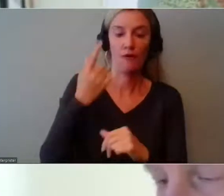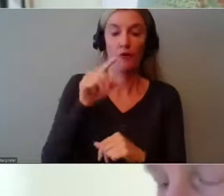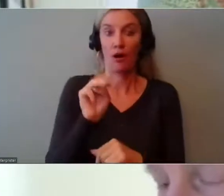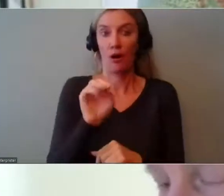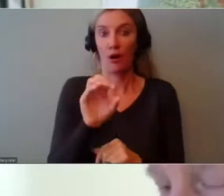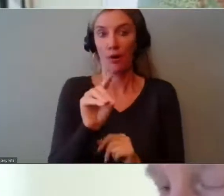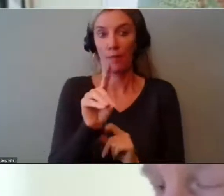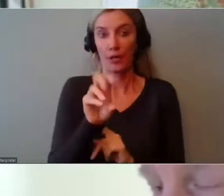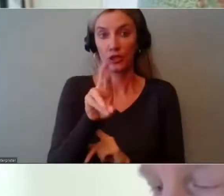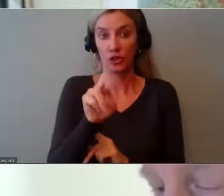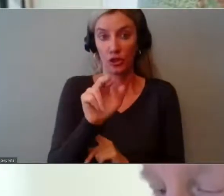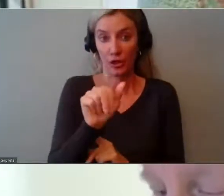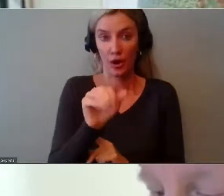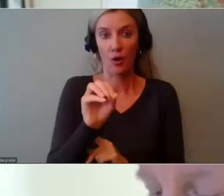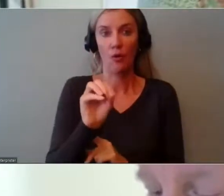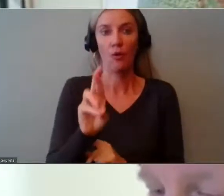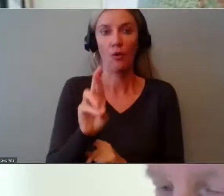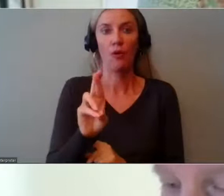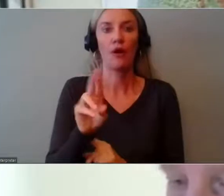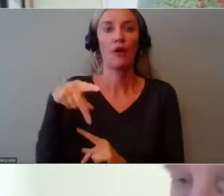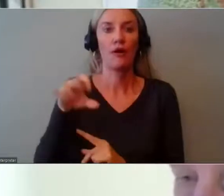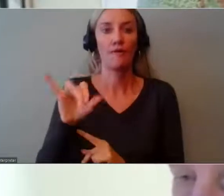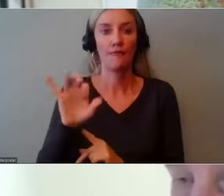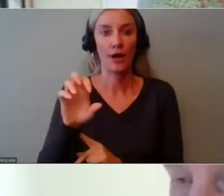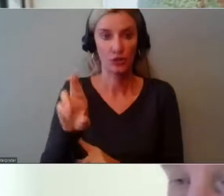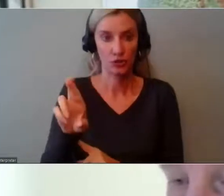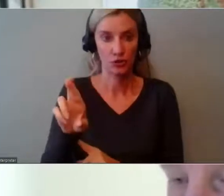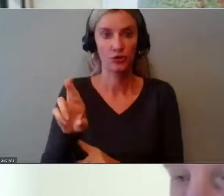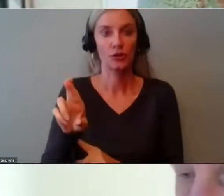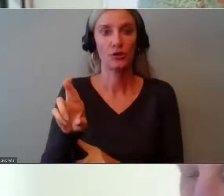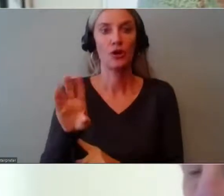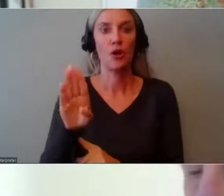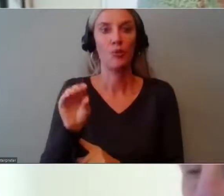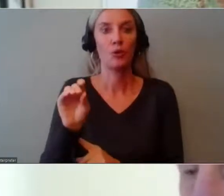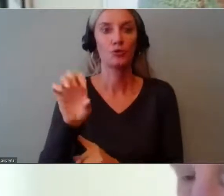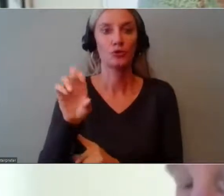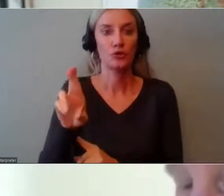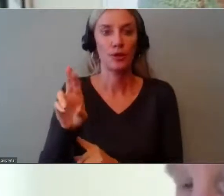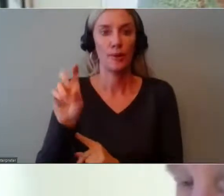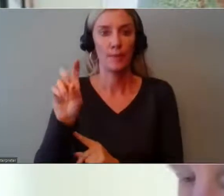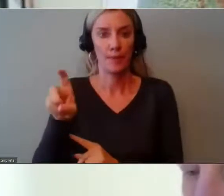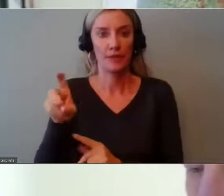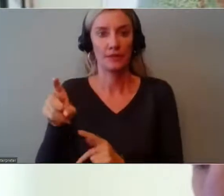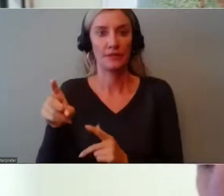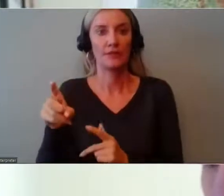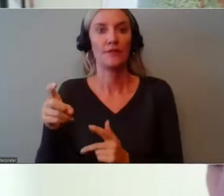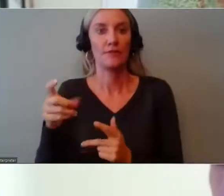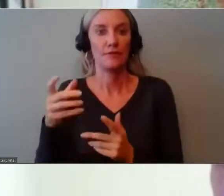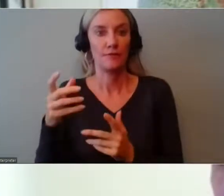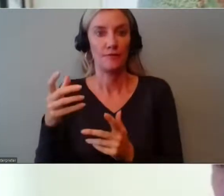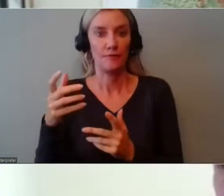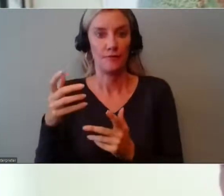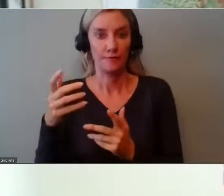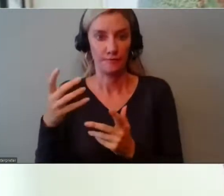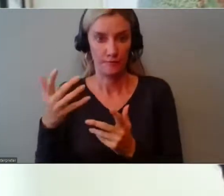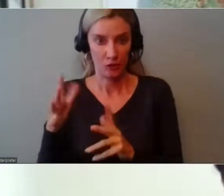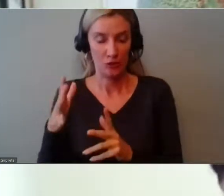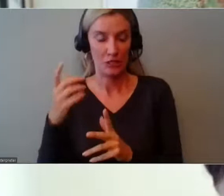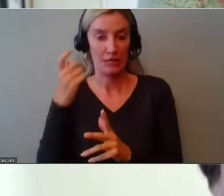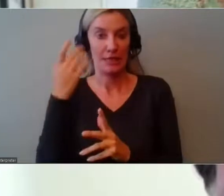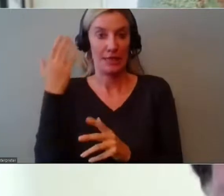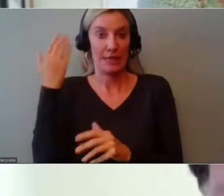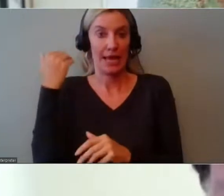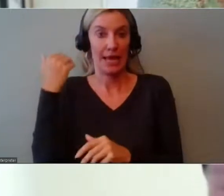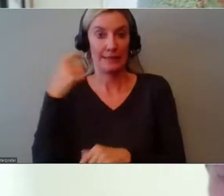Moderna or the Pfizer boosters, you need to be 6 months past your last